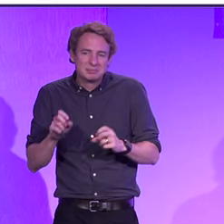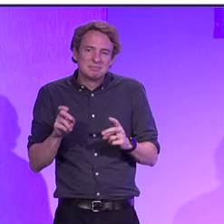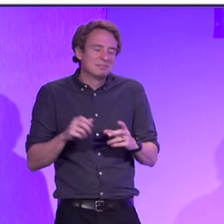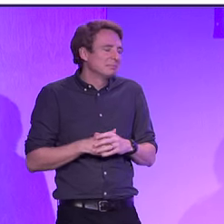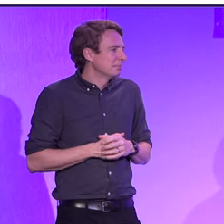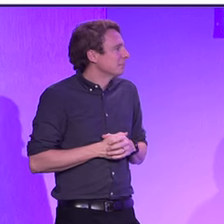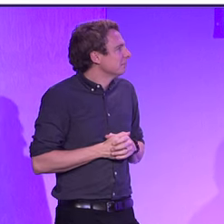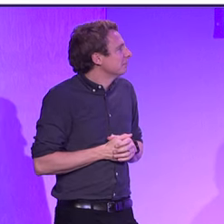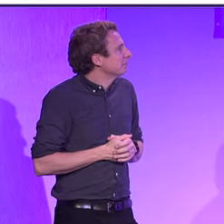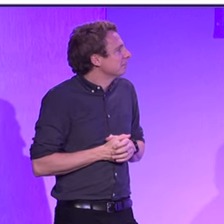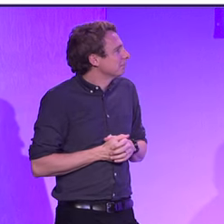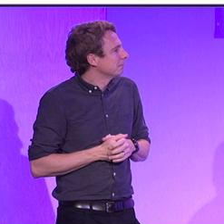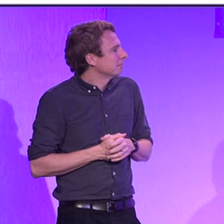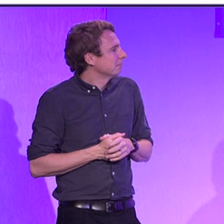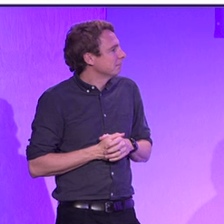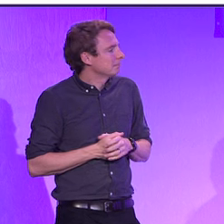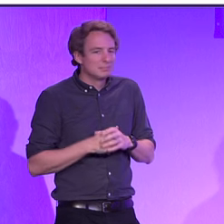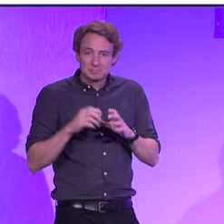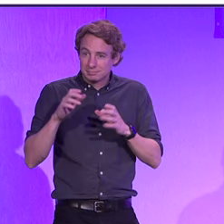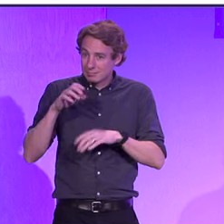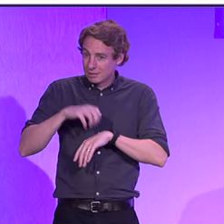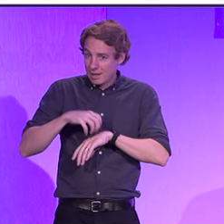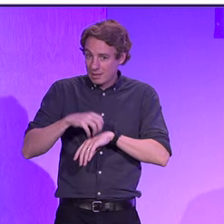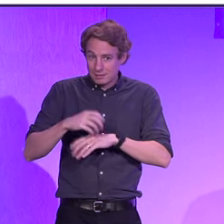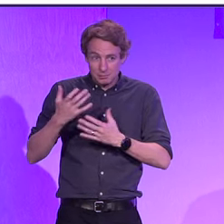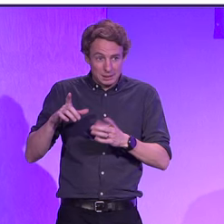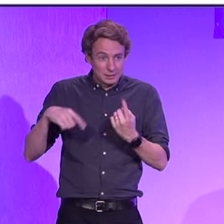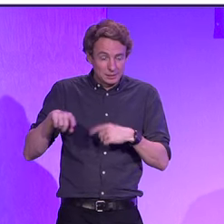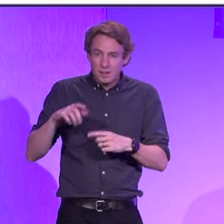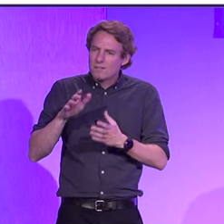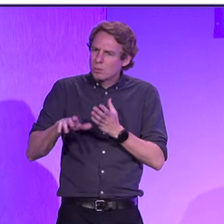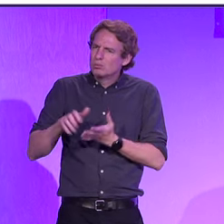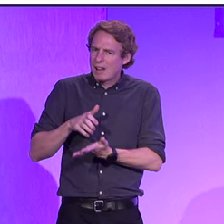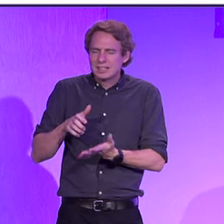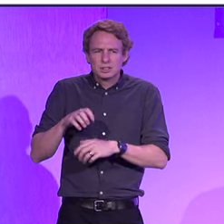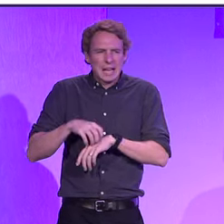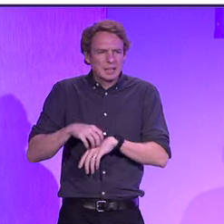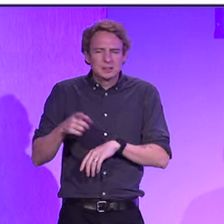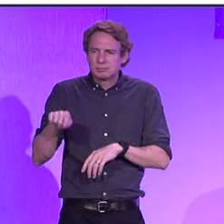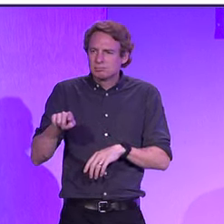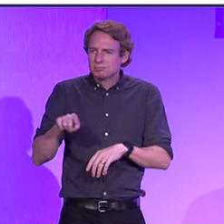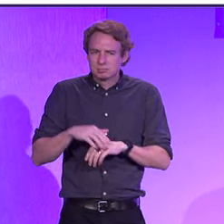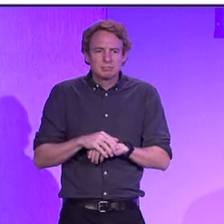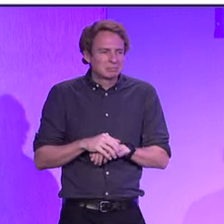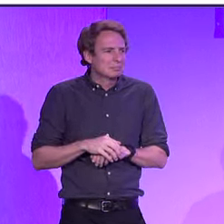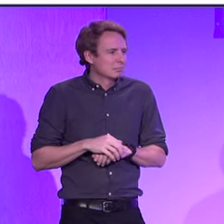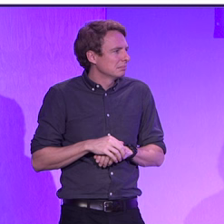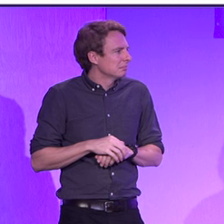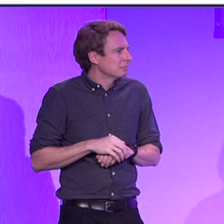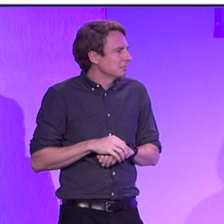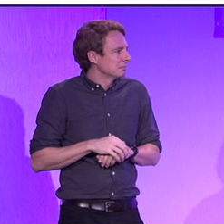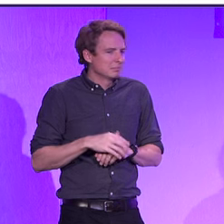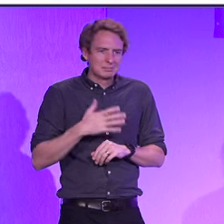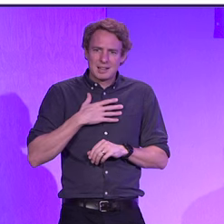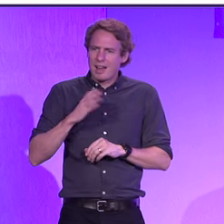Okay, cookie fans, great. What about a cake? Have you, let's say a cake from scratch. I love